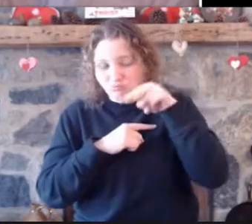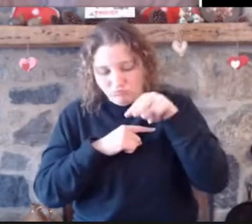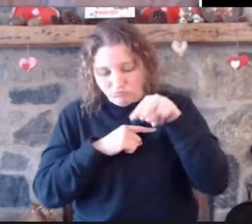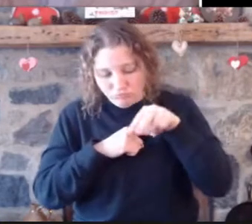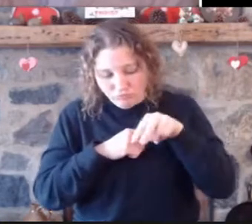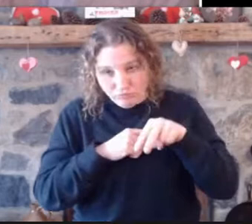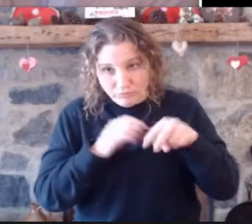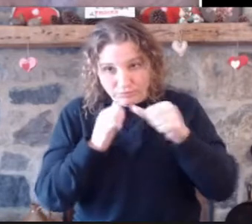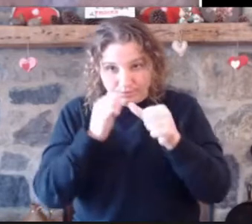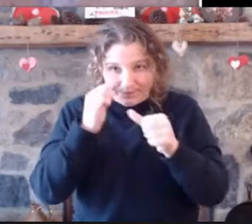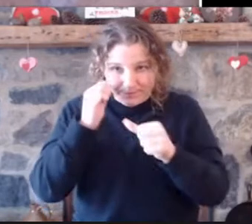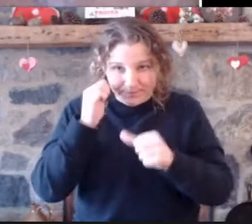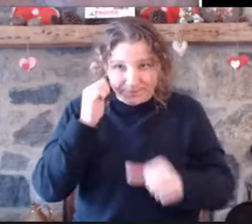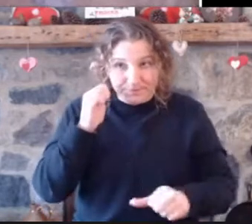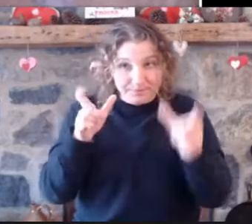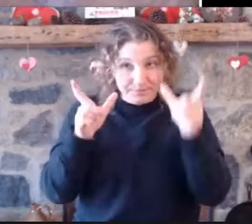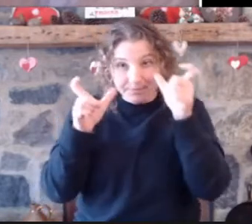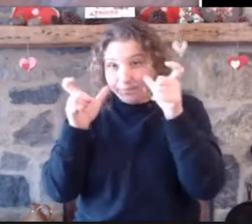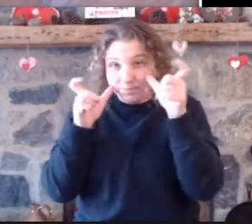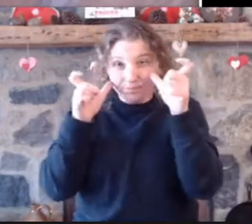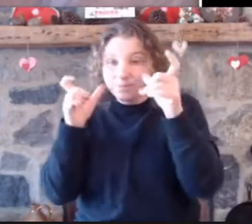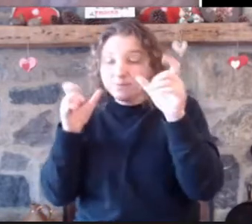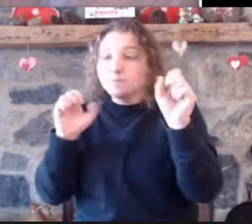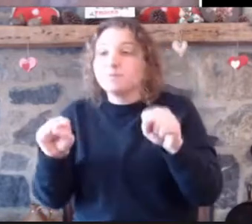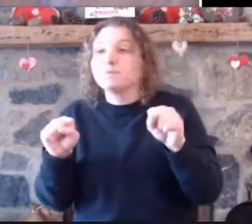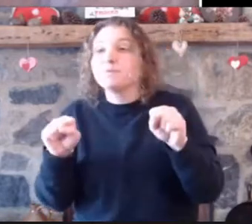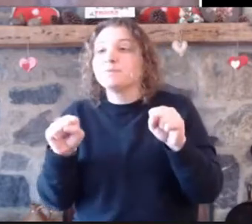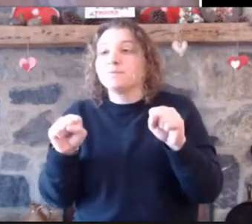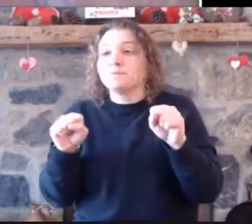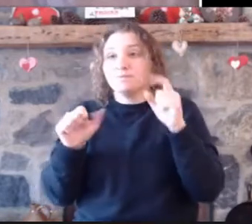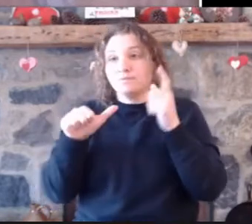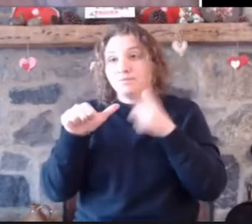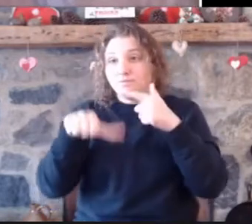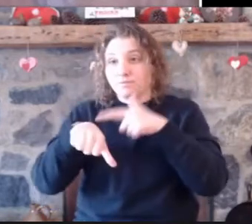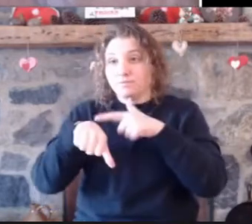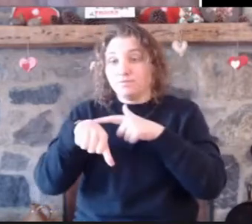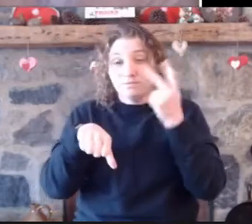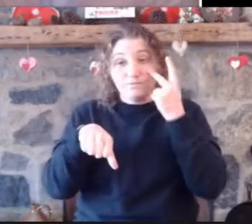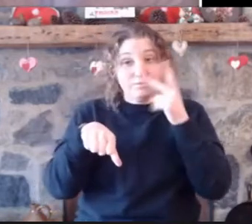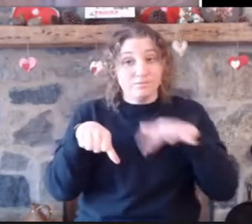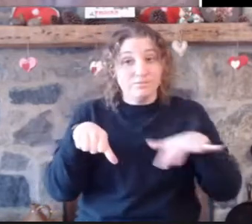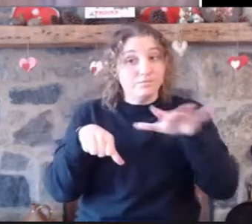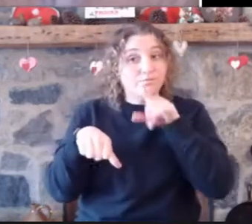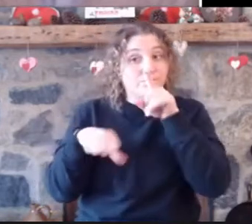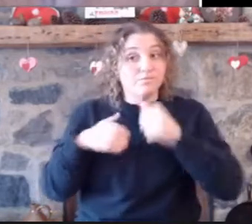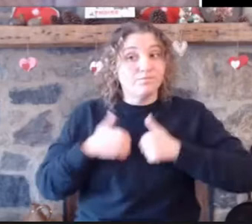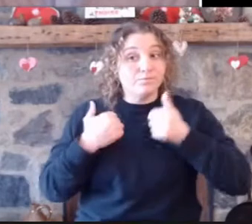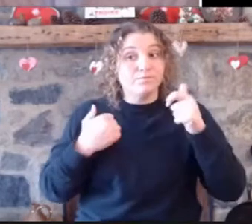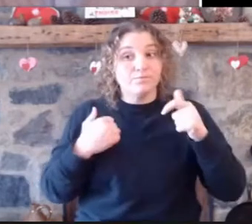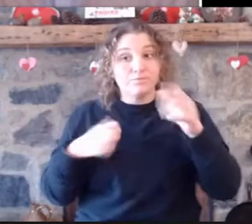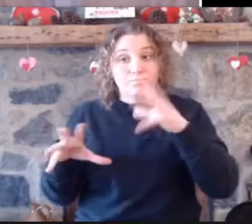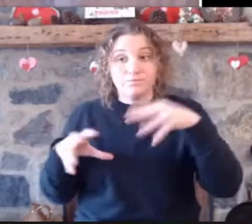a camera, they took the photos, and for the first time in human history, they got these things in their habitat on film.